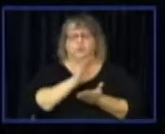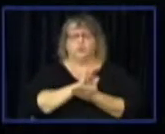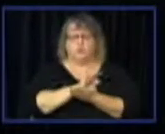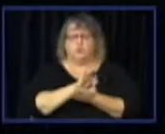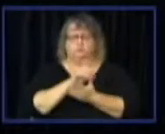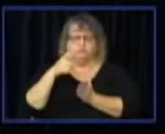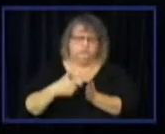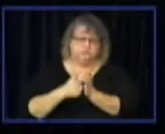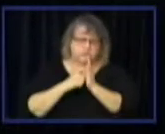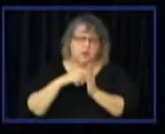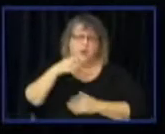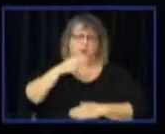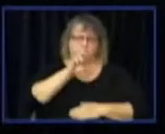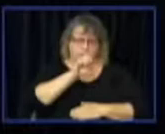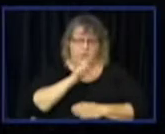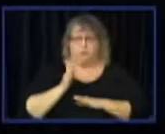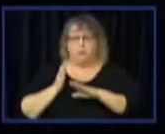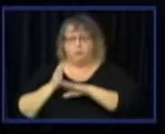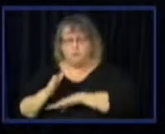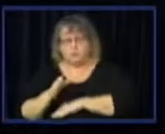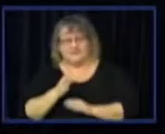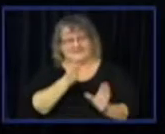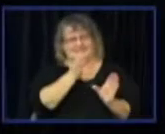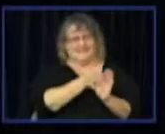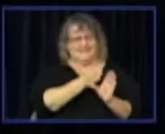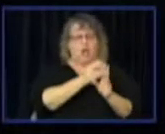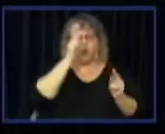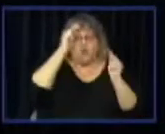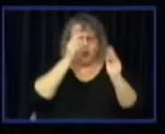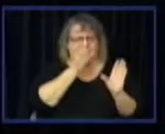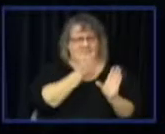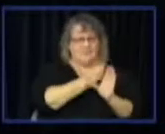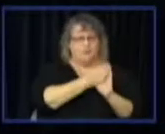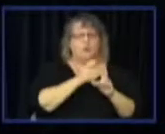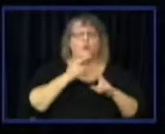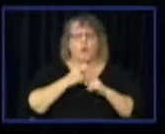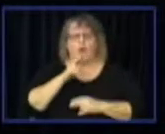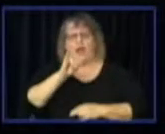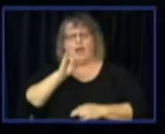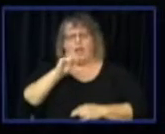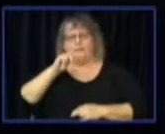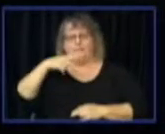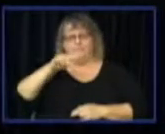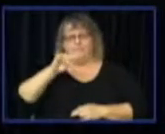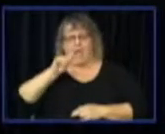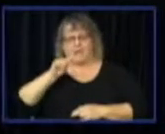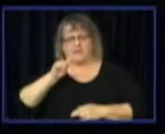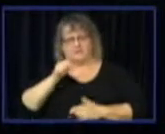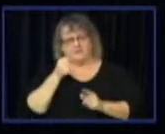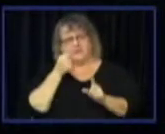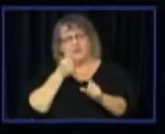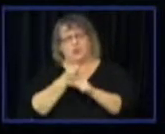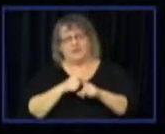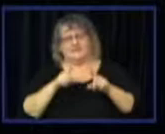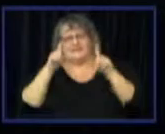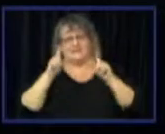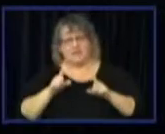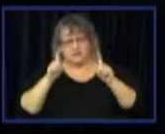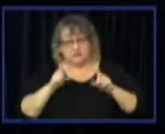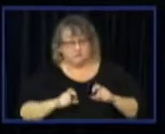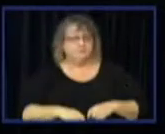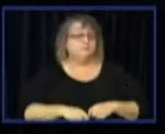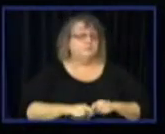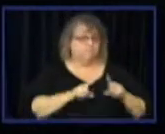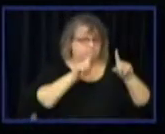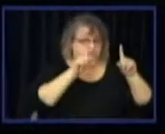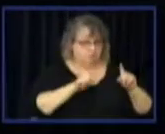they're required to do pre and post neuropsych testing called impact testing. And we're actually able to get baselines and then check them